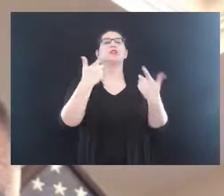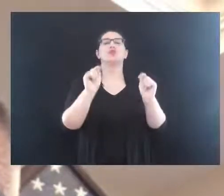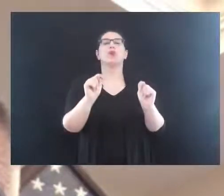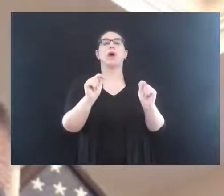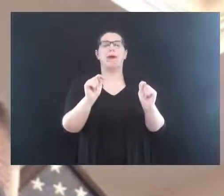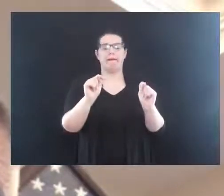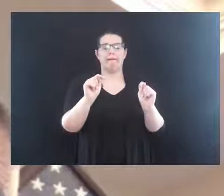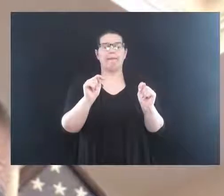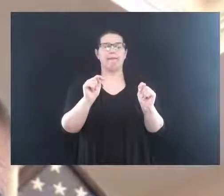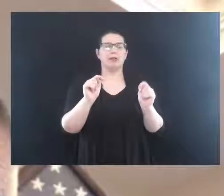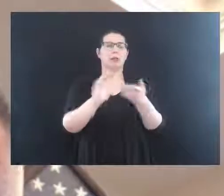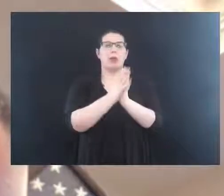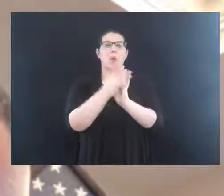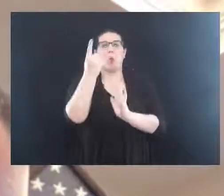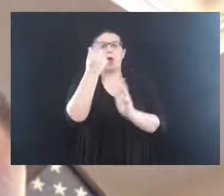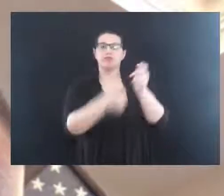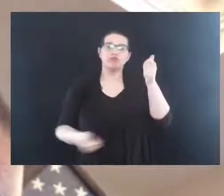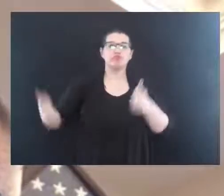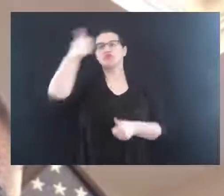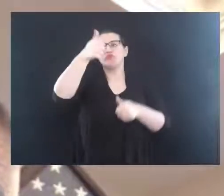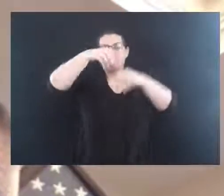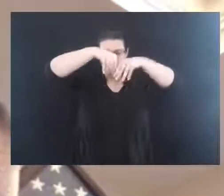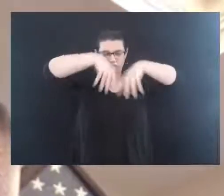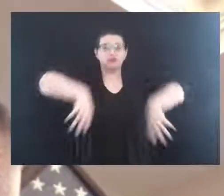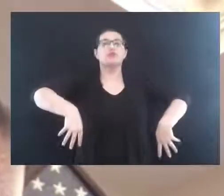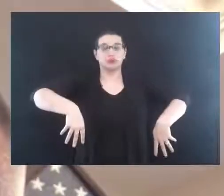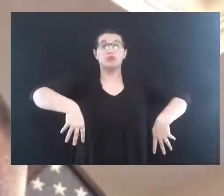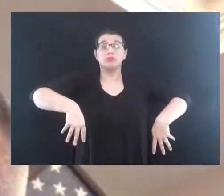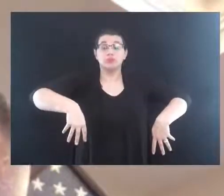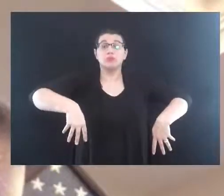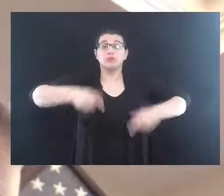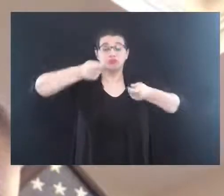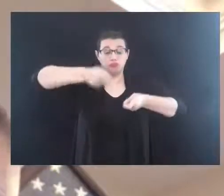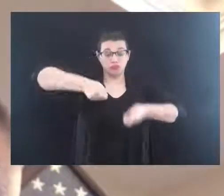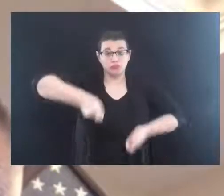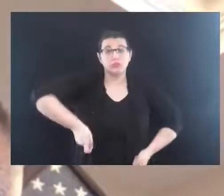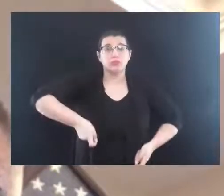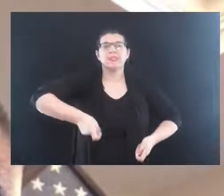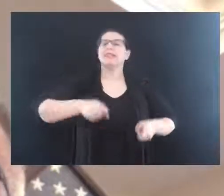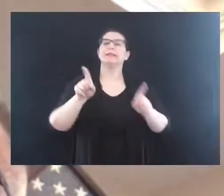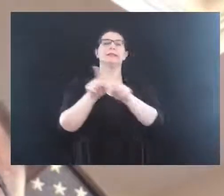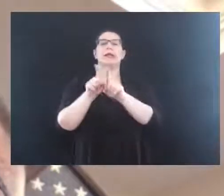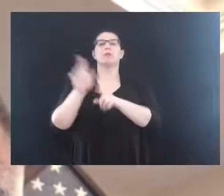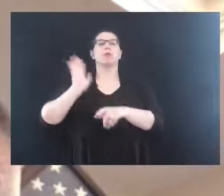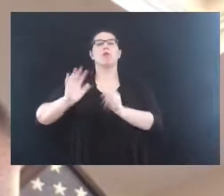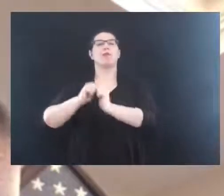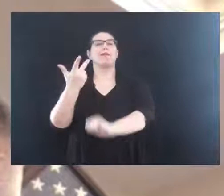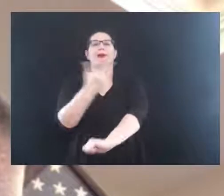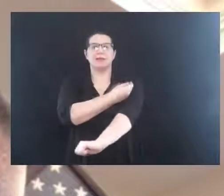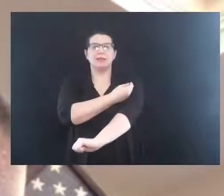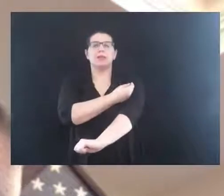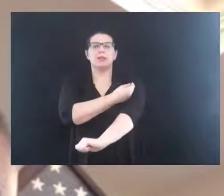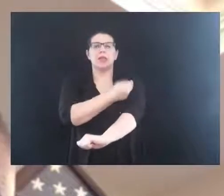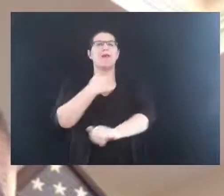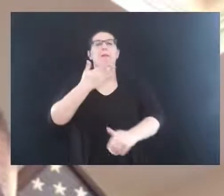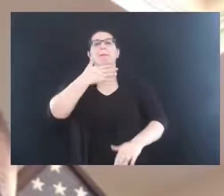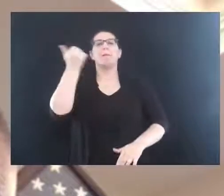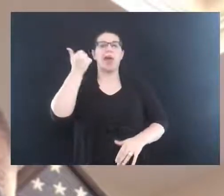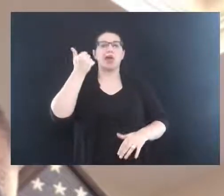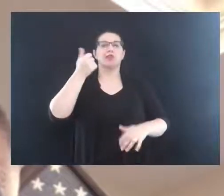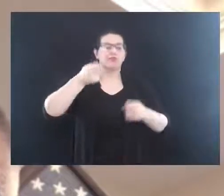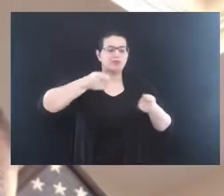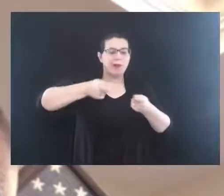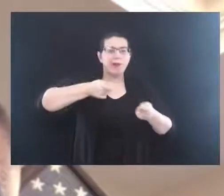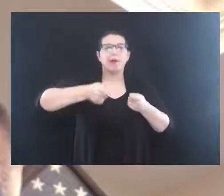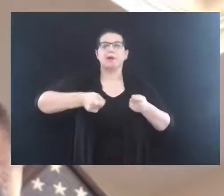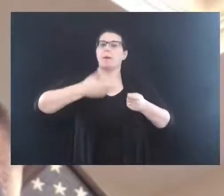oversight, just like with vaccines, and improve and expand access, create better logistics management, and